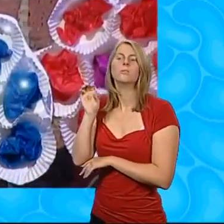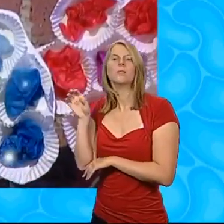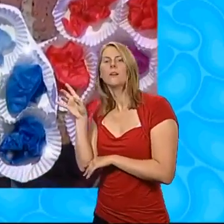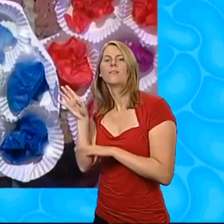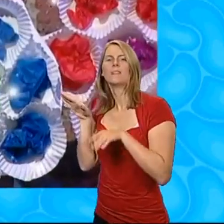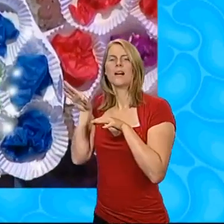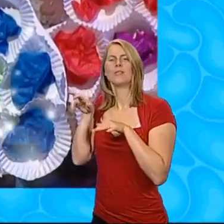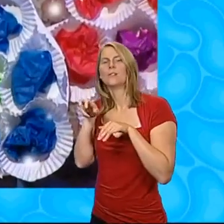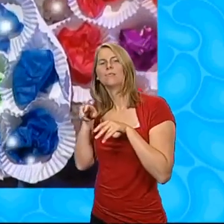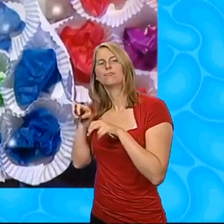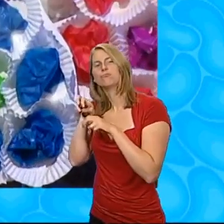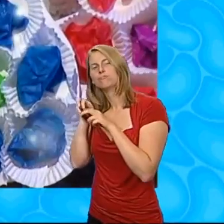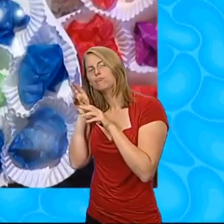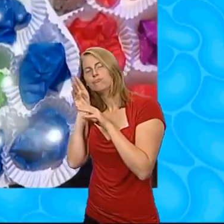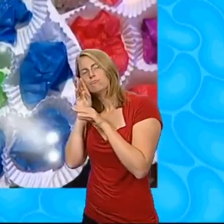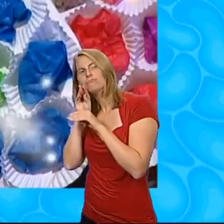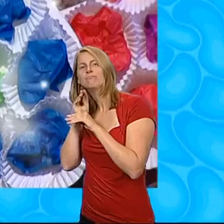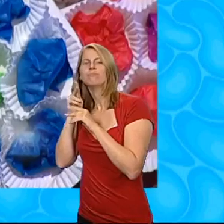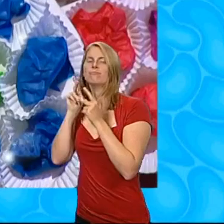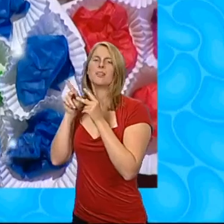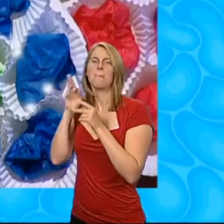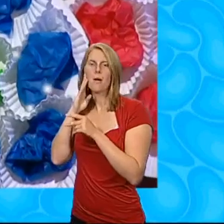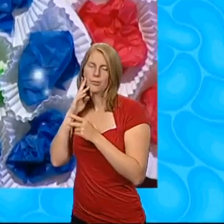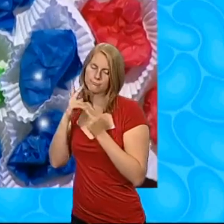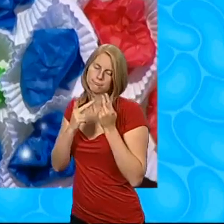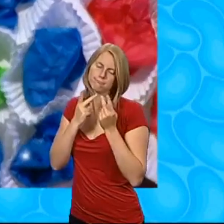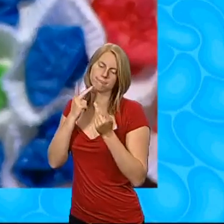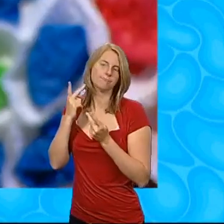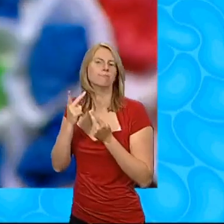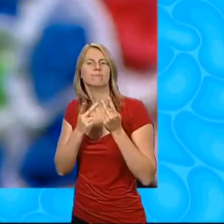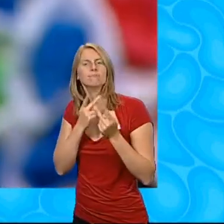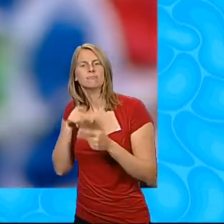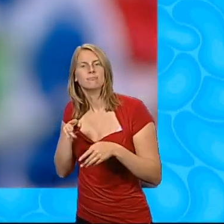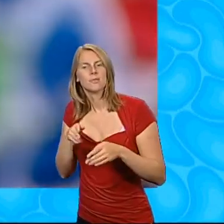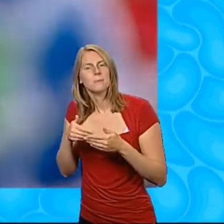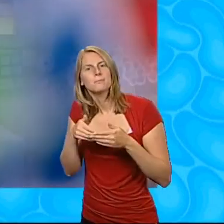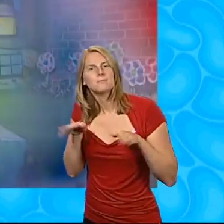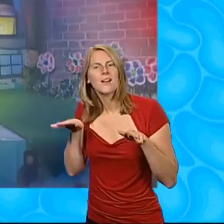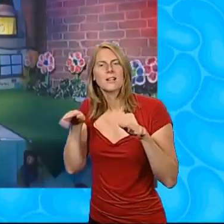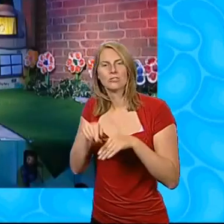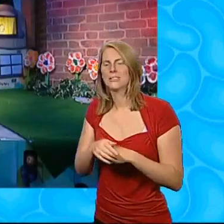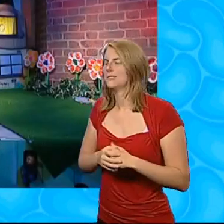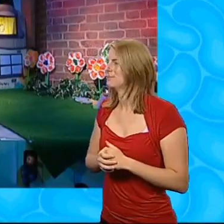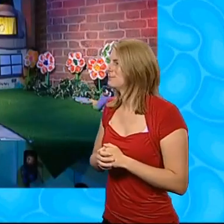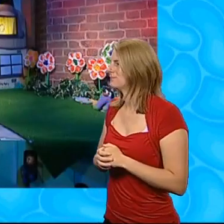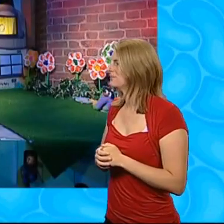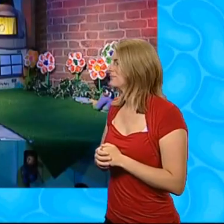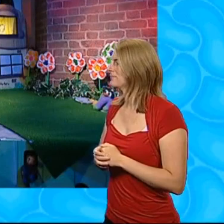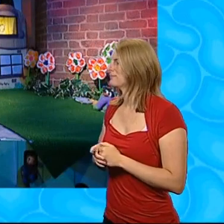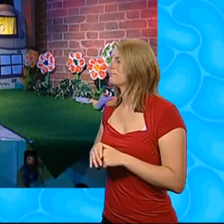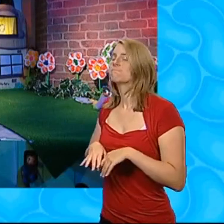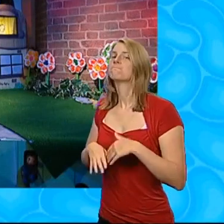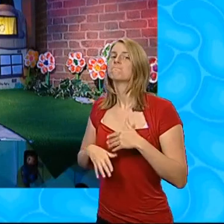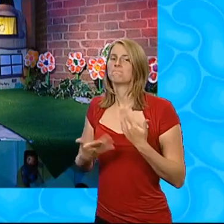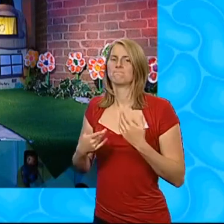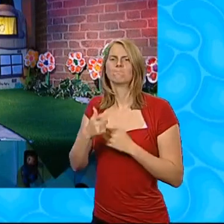rocked gently to sleep as the fairy mothers sweetly sang to them. Anyway, she realised then that